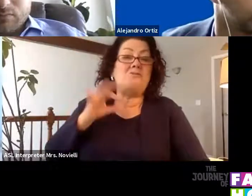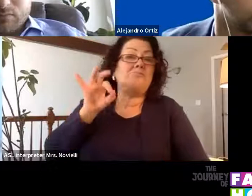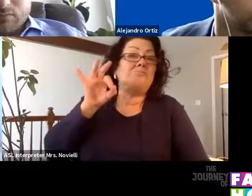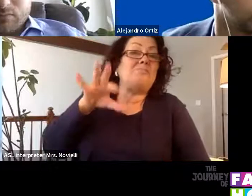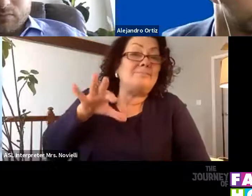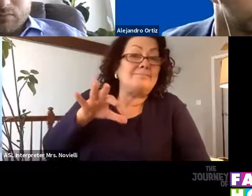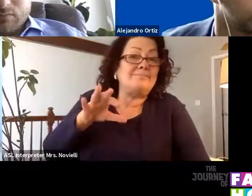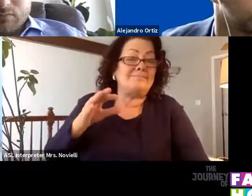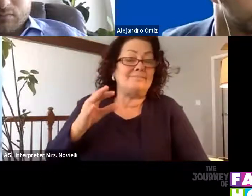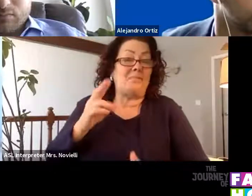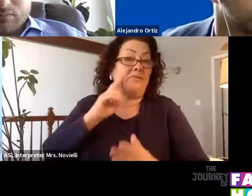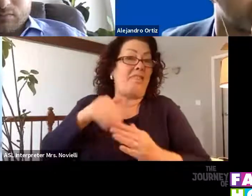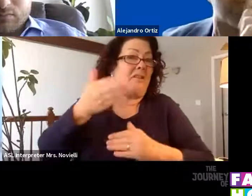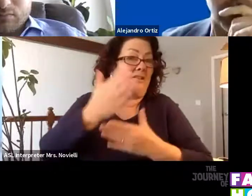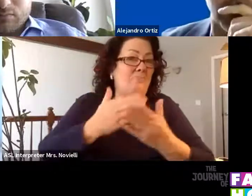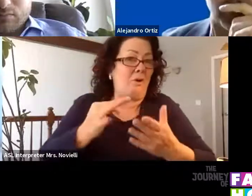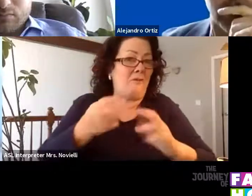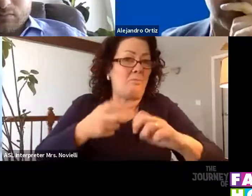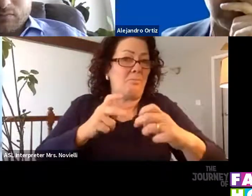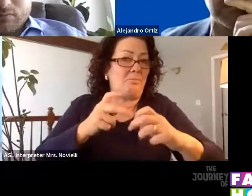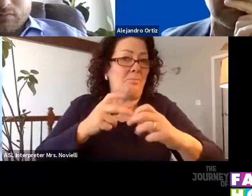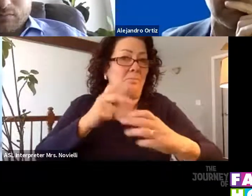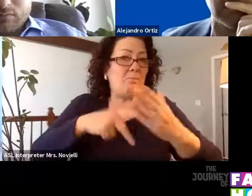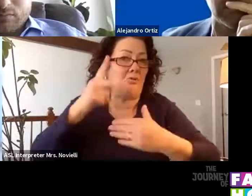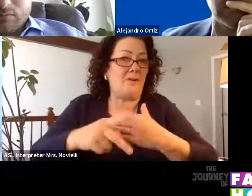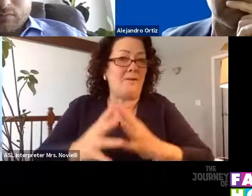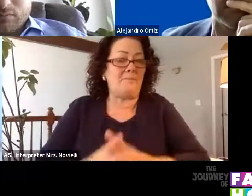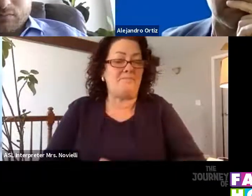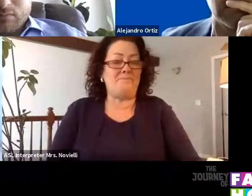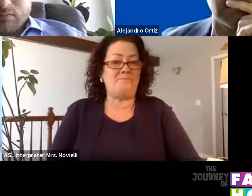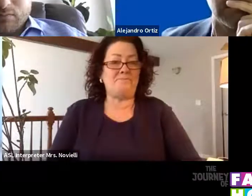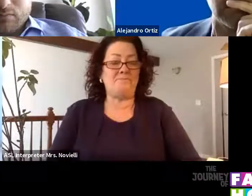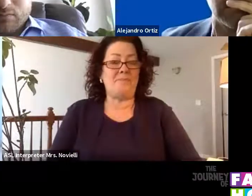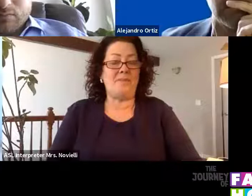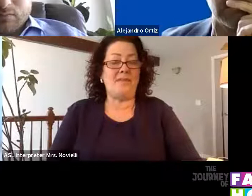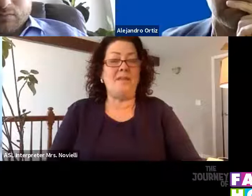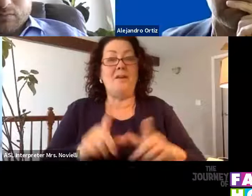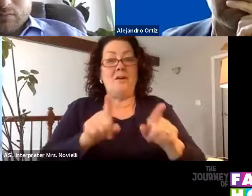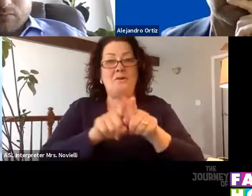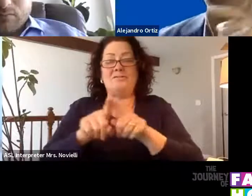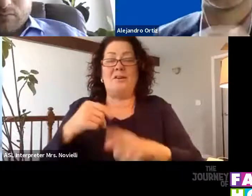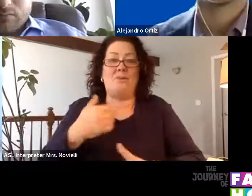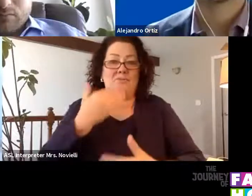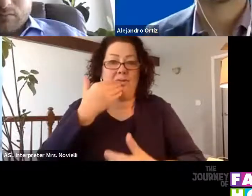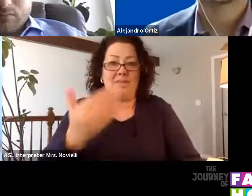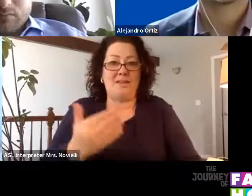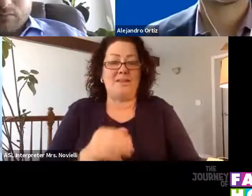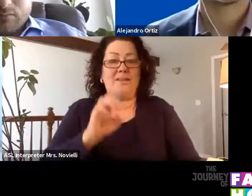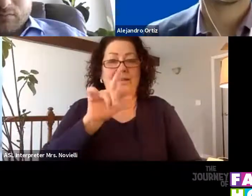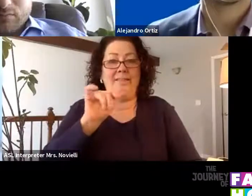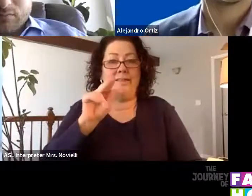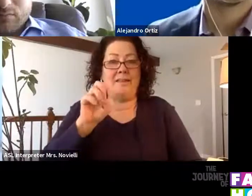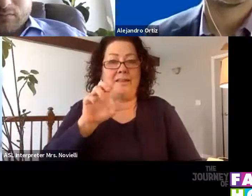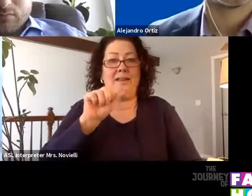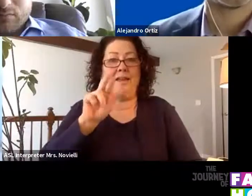the program. So stay tuned for those parts. And then also I will just say, and I will thank Elaine, Aaron,